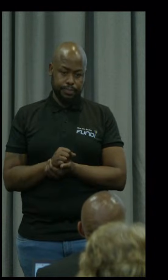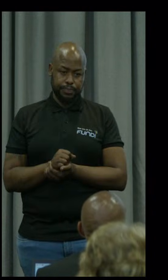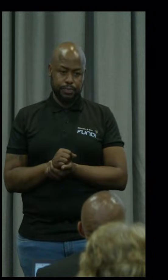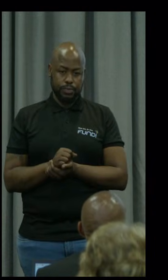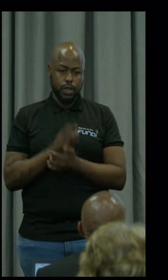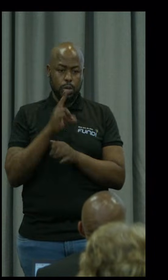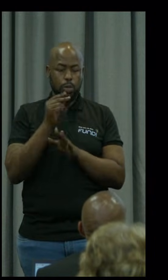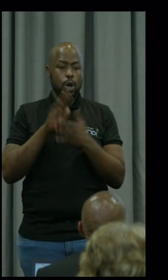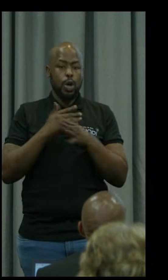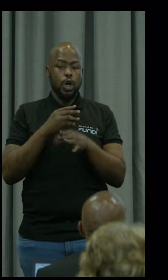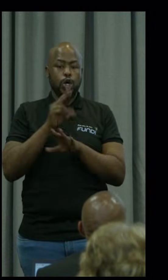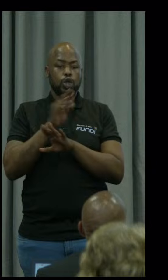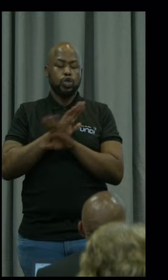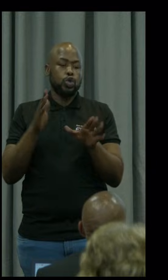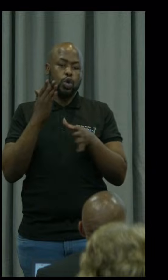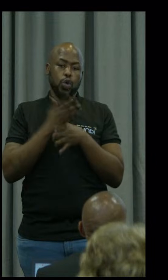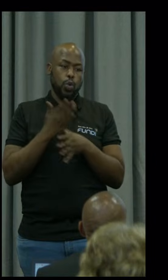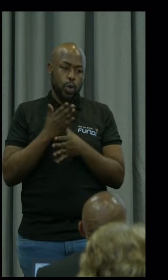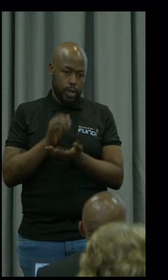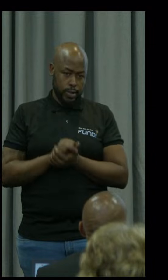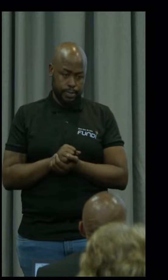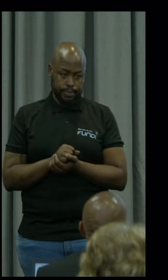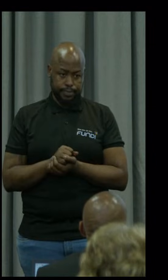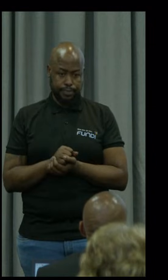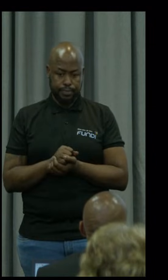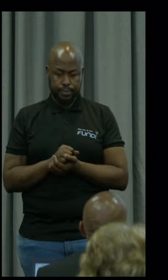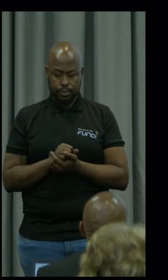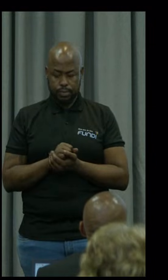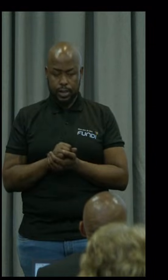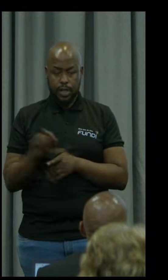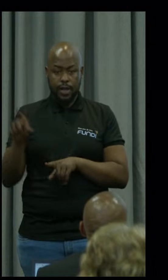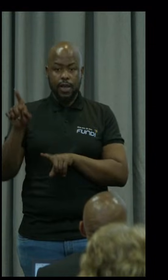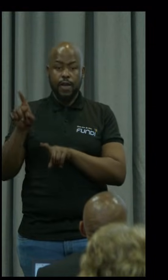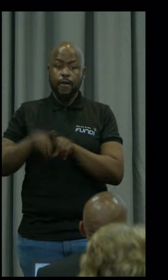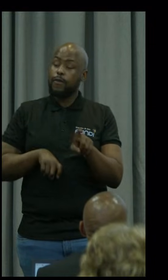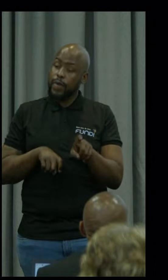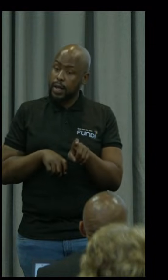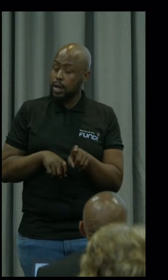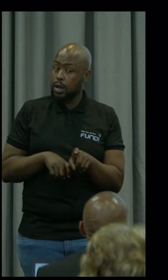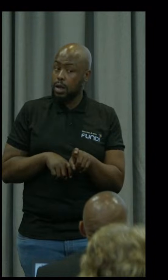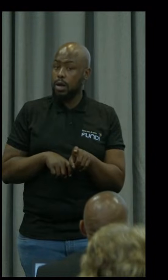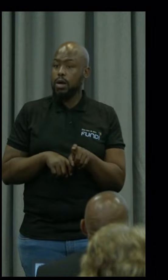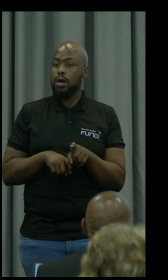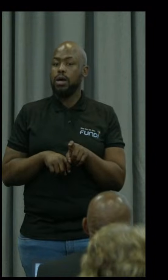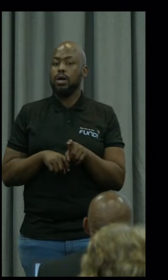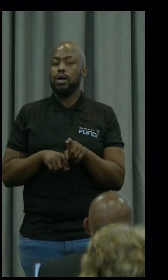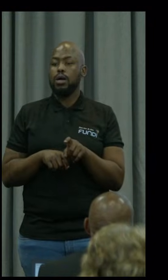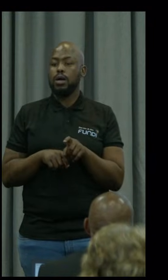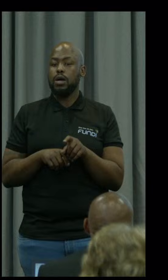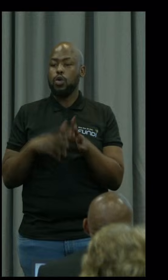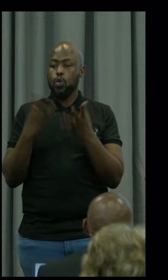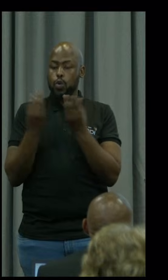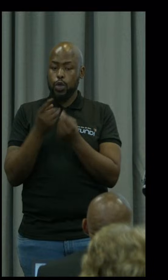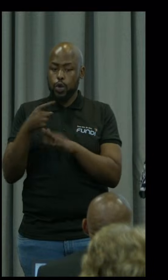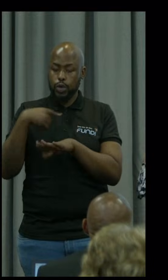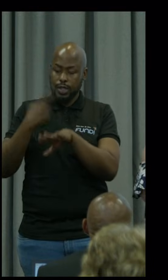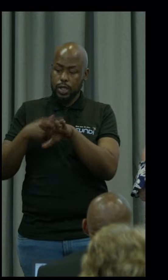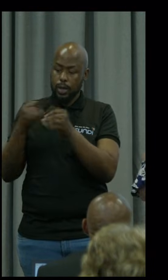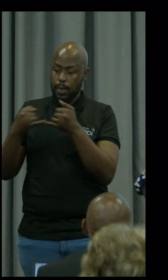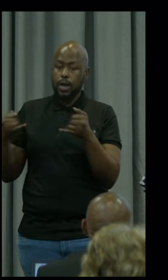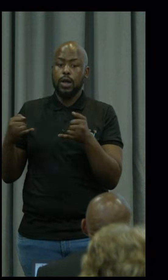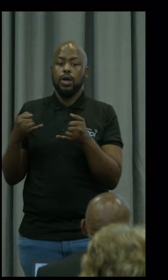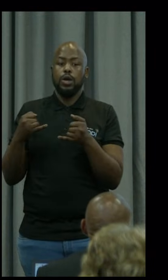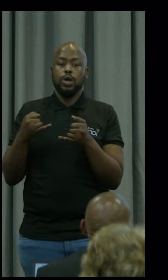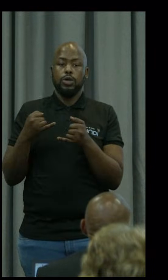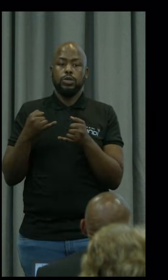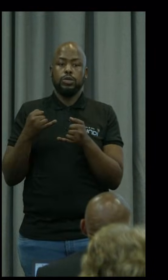not working at the moment, it's too expensive. Failure to comply with just prescribed timelines, like I said to you, the 30th of